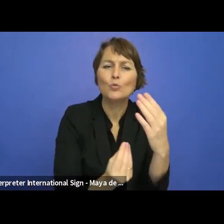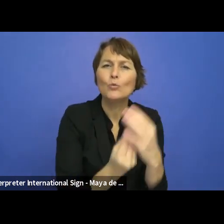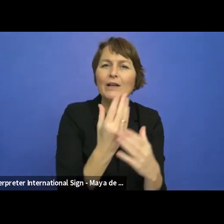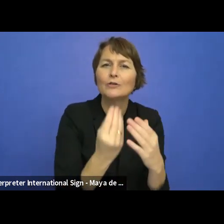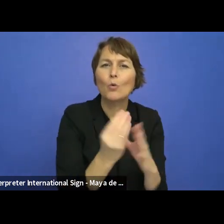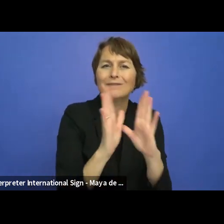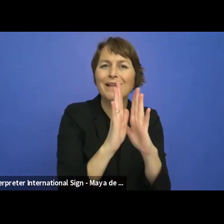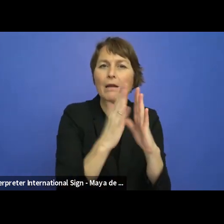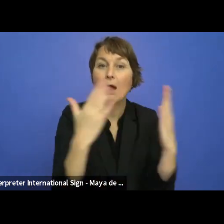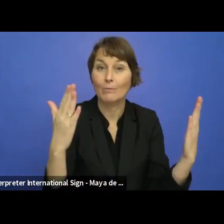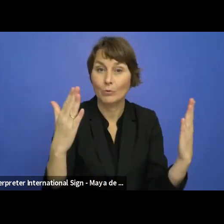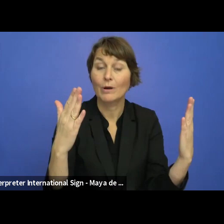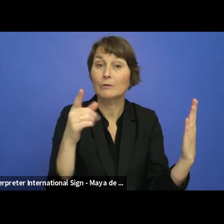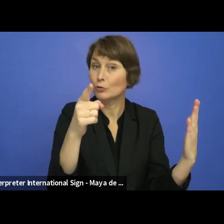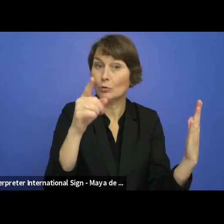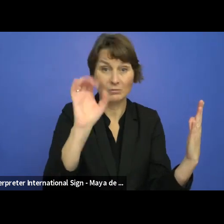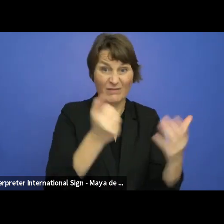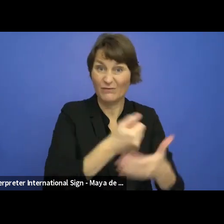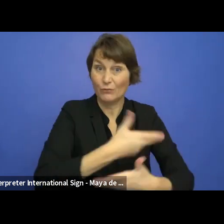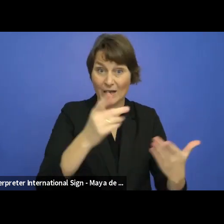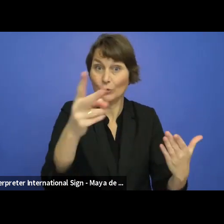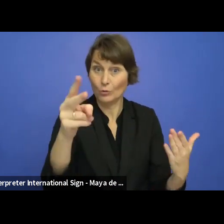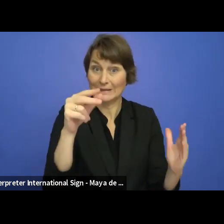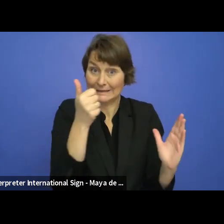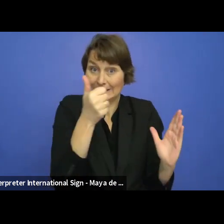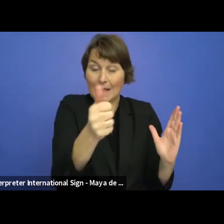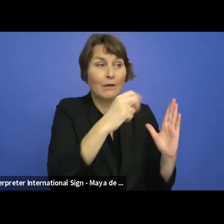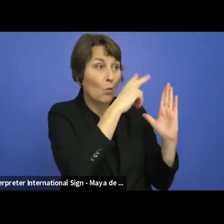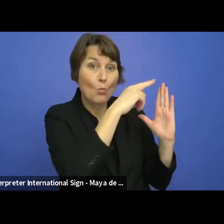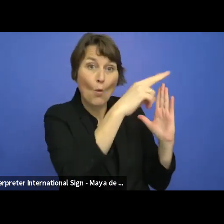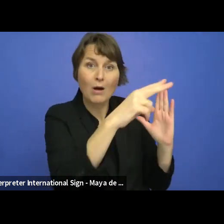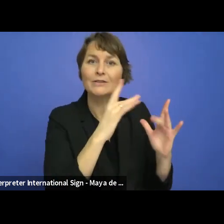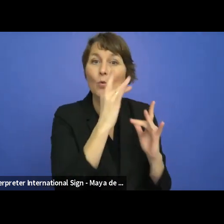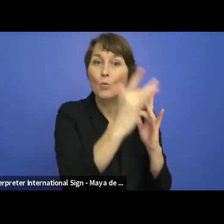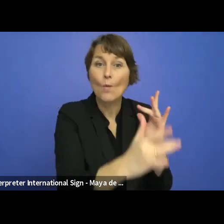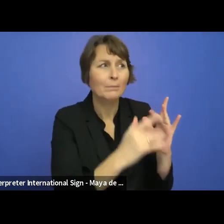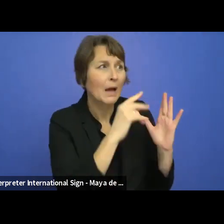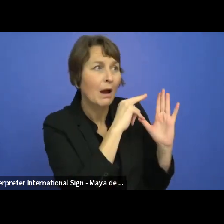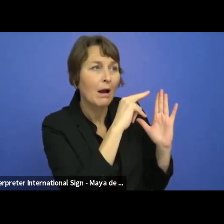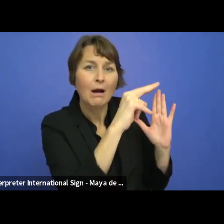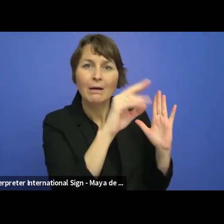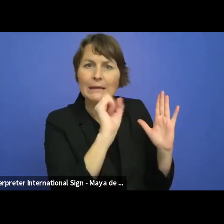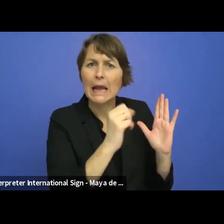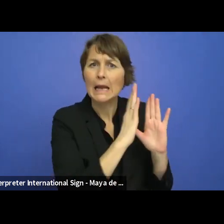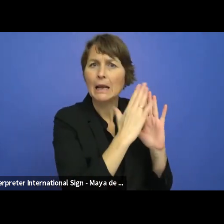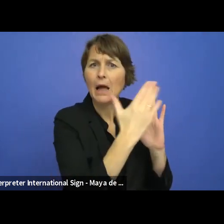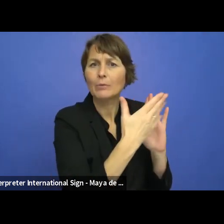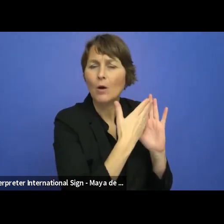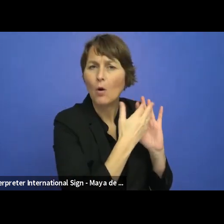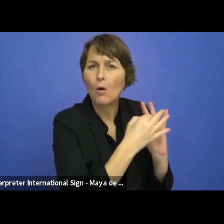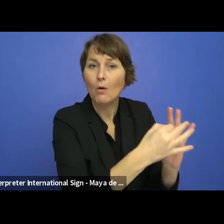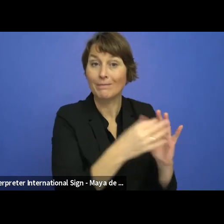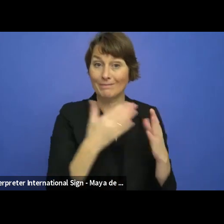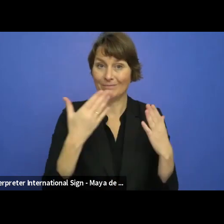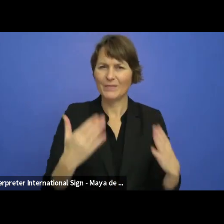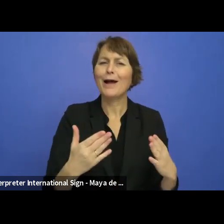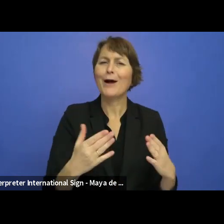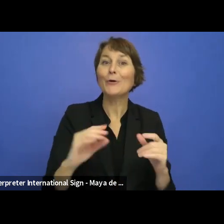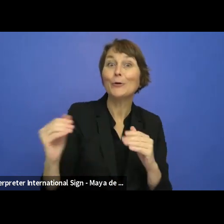to it if you go onto the website. And during this time, a new ecology of creative climate practice has been emerging